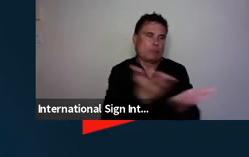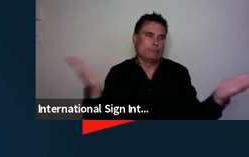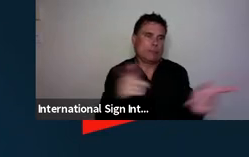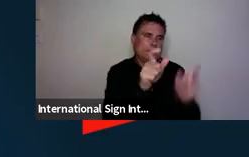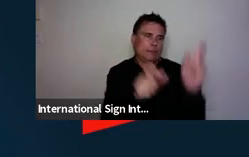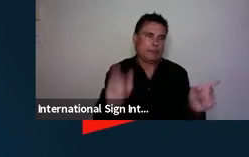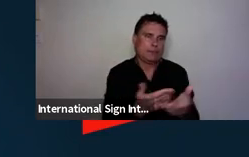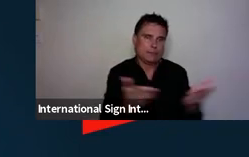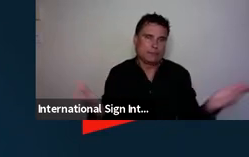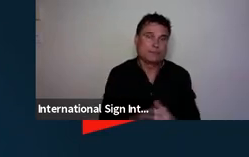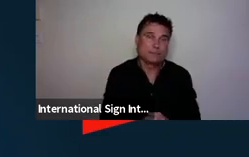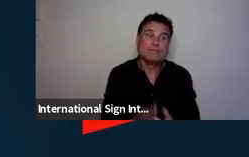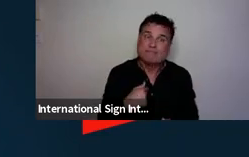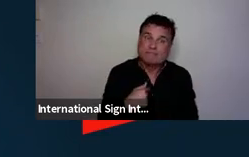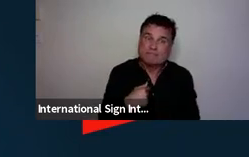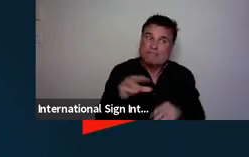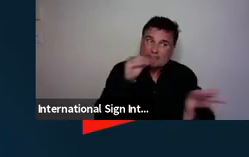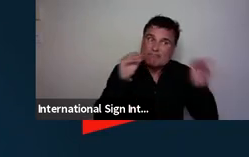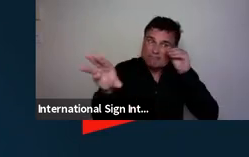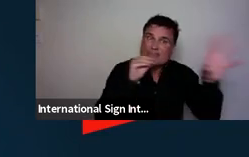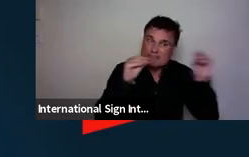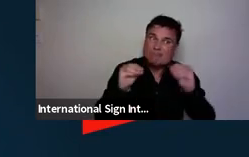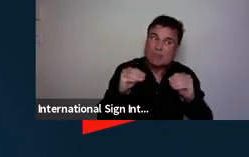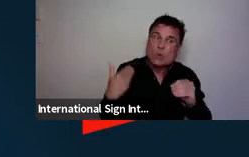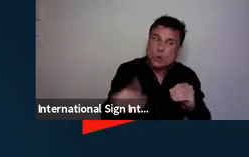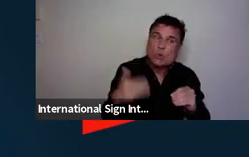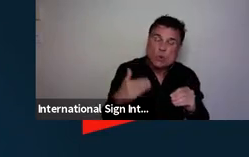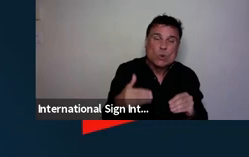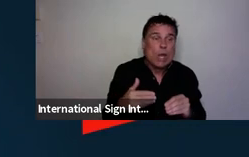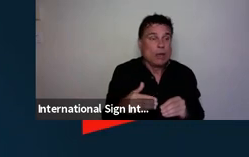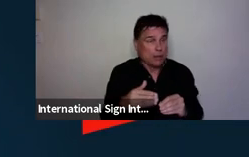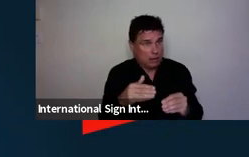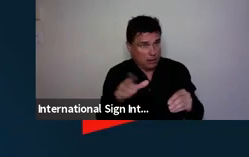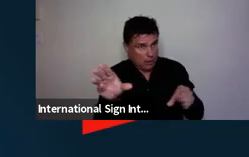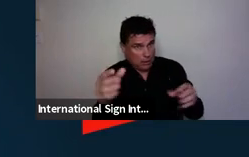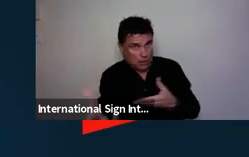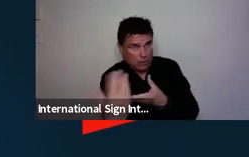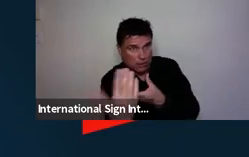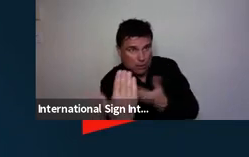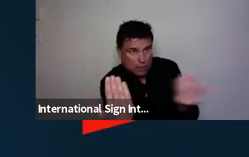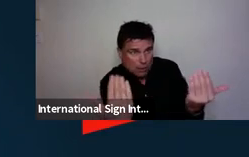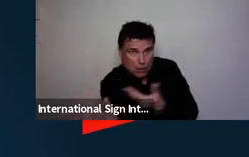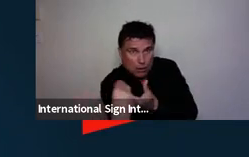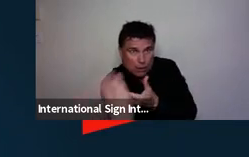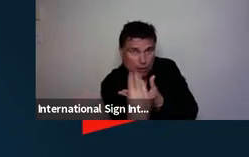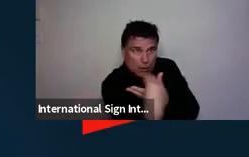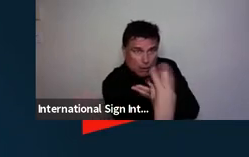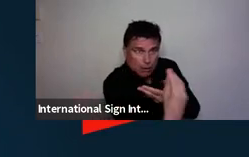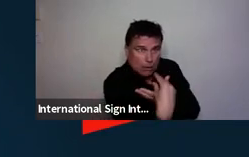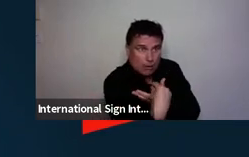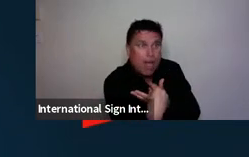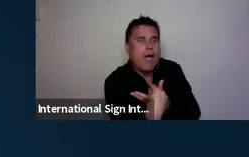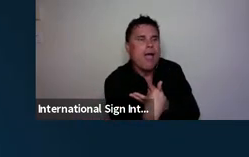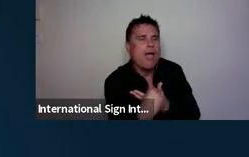our work, the more we bring together different partnerships and movements, the stronger we are together. Next slide,